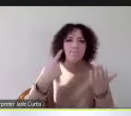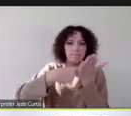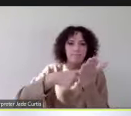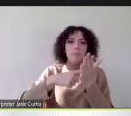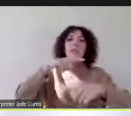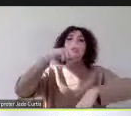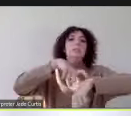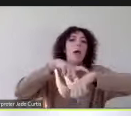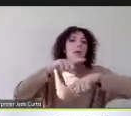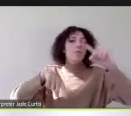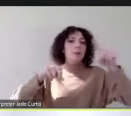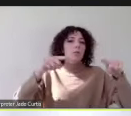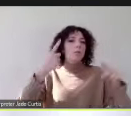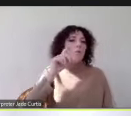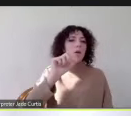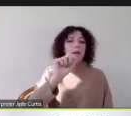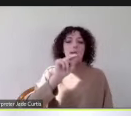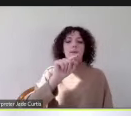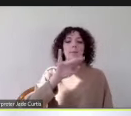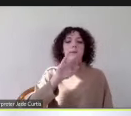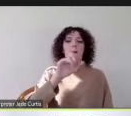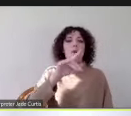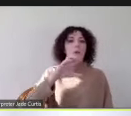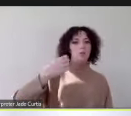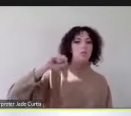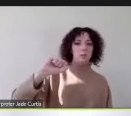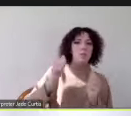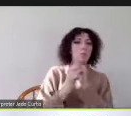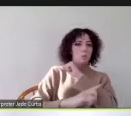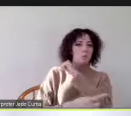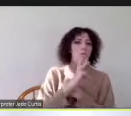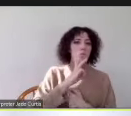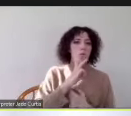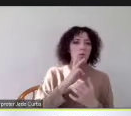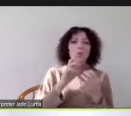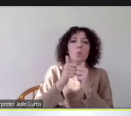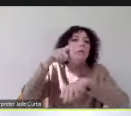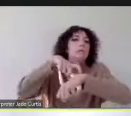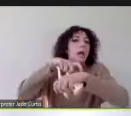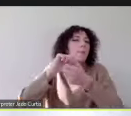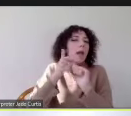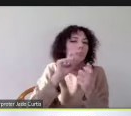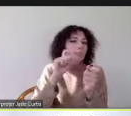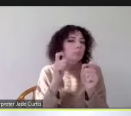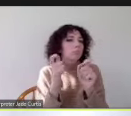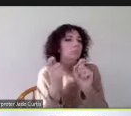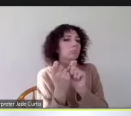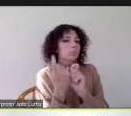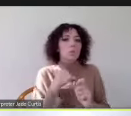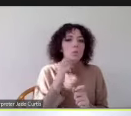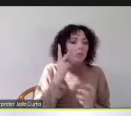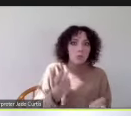of antibiotic resistance in wastewater. So how does it change with time? The prevalence and abundance